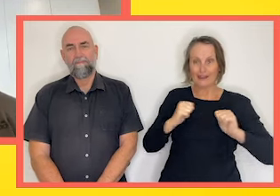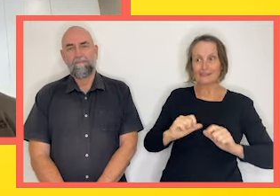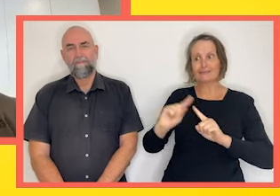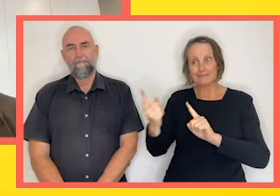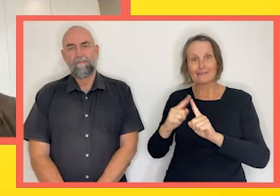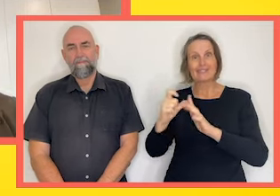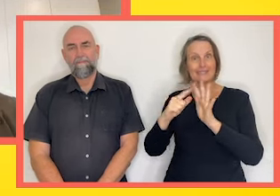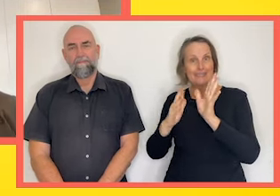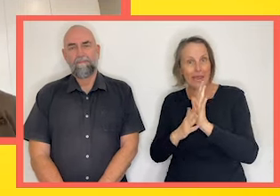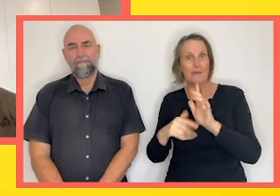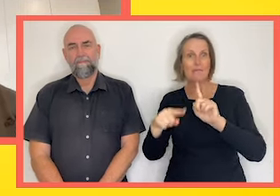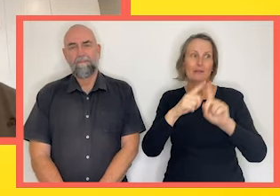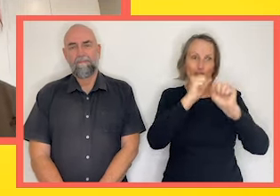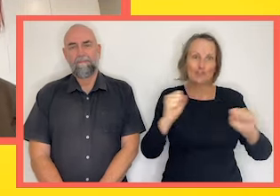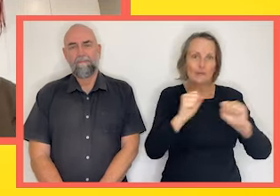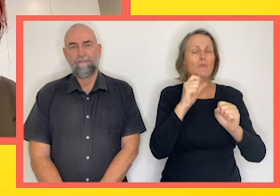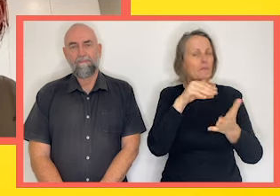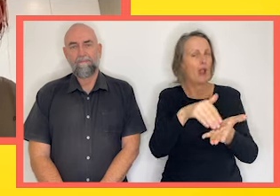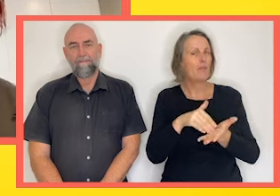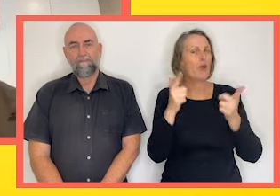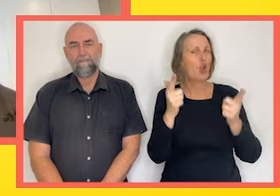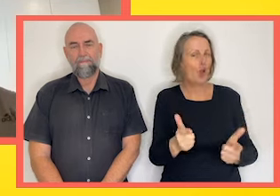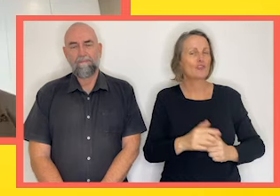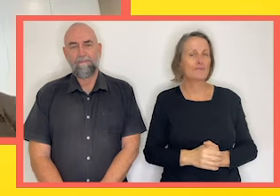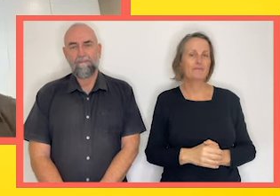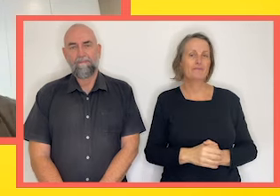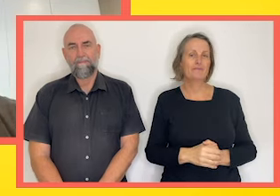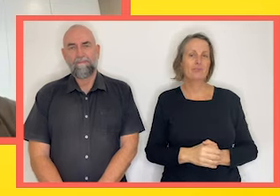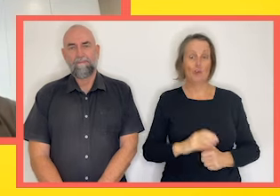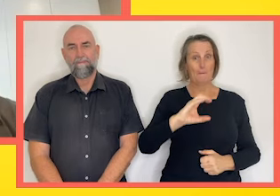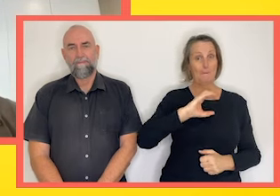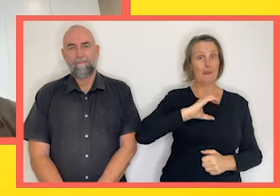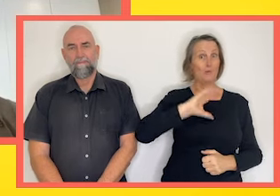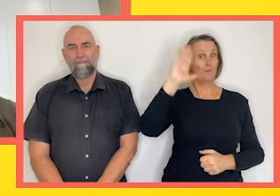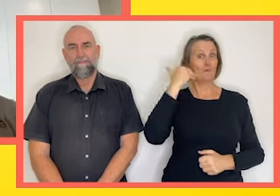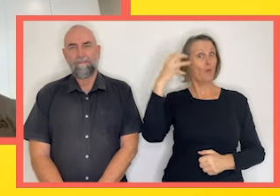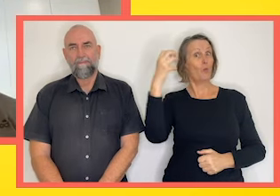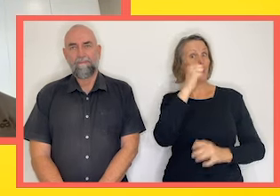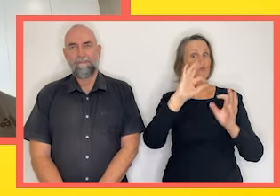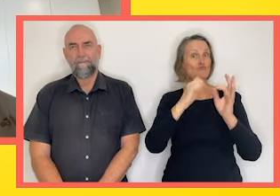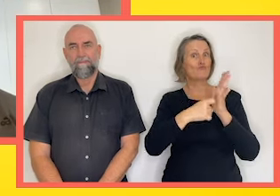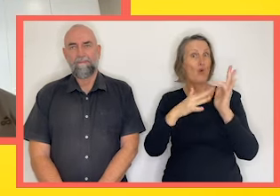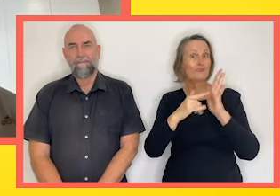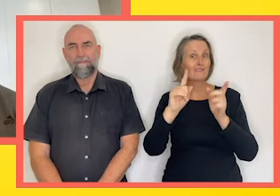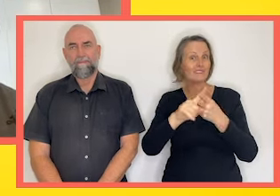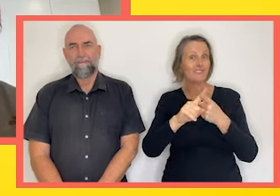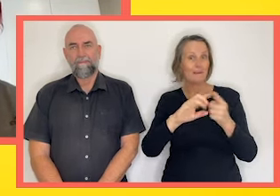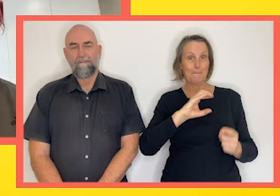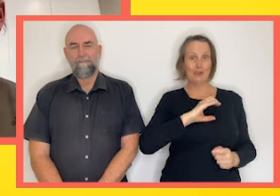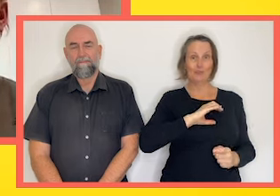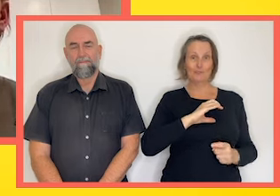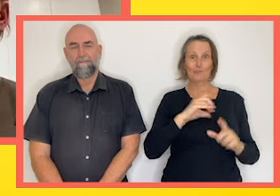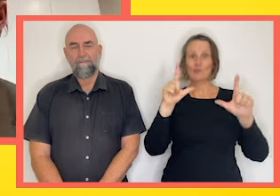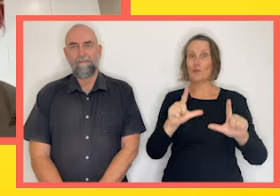gym, I think it definitely helped. That medal now from Tokyo, the bronze medal I won in the 100 meters butterfly, sits